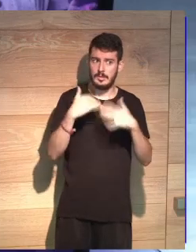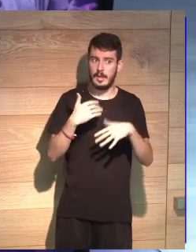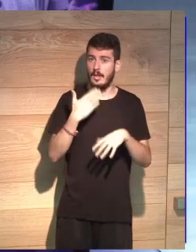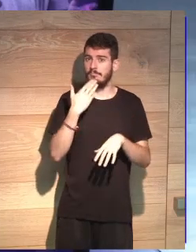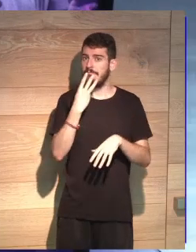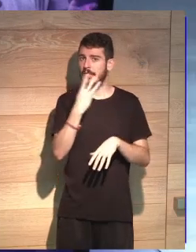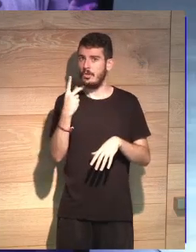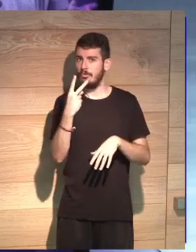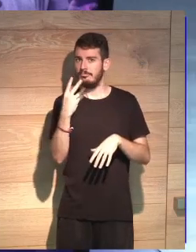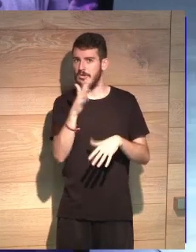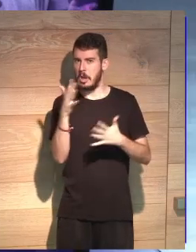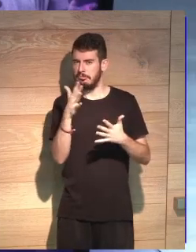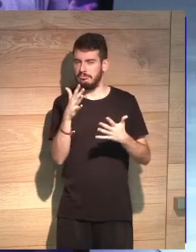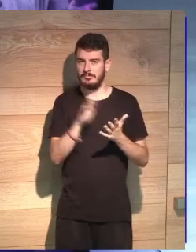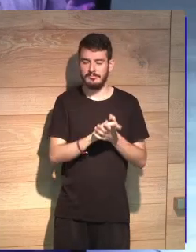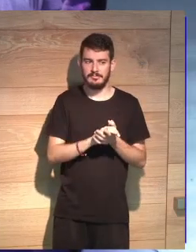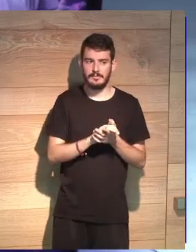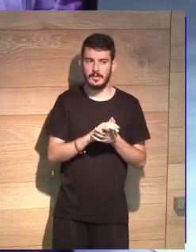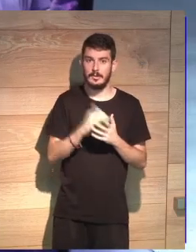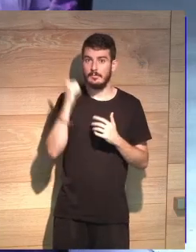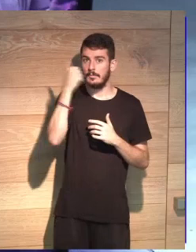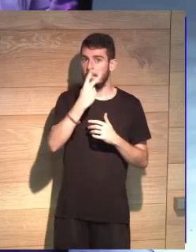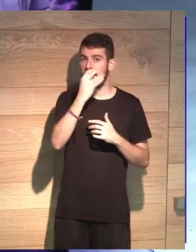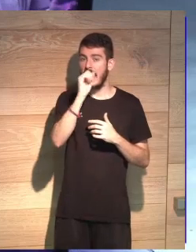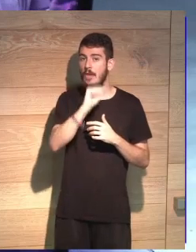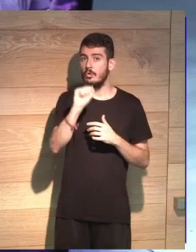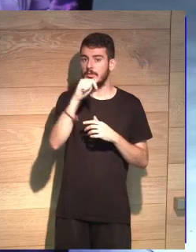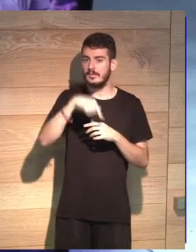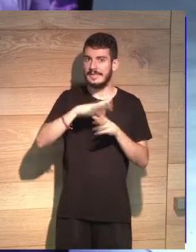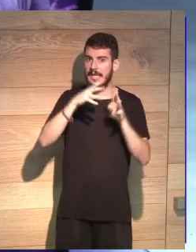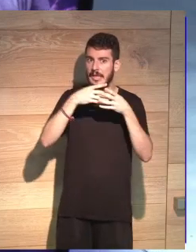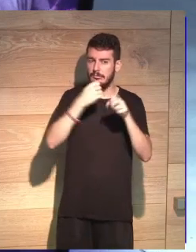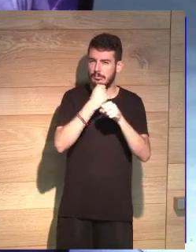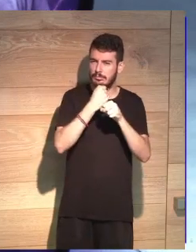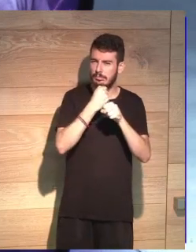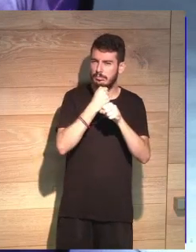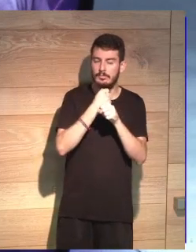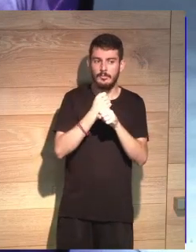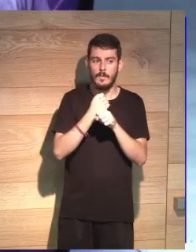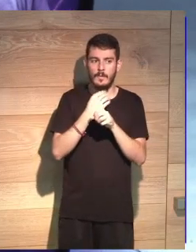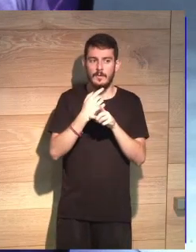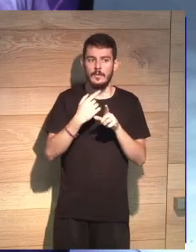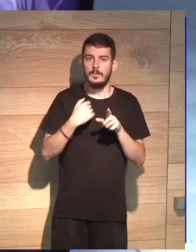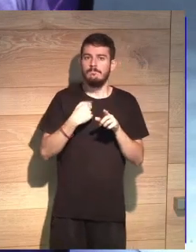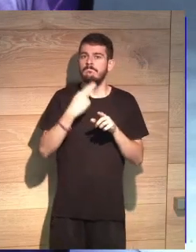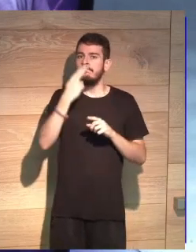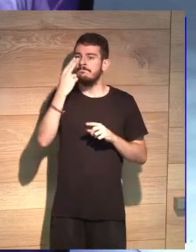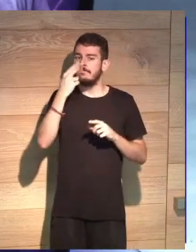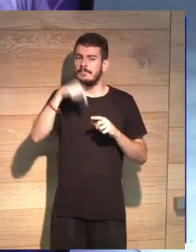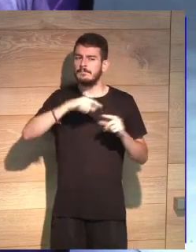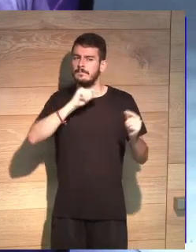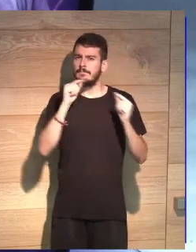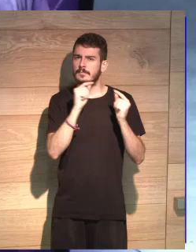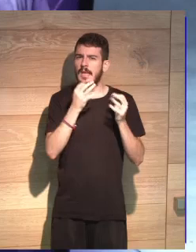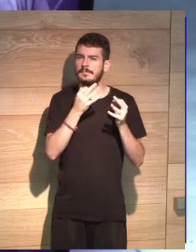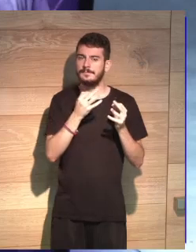the internet world, so you might say I'm around 32 or so. But in fact, I've been for 20 years working